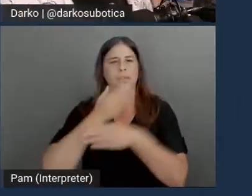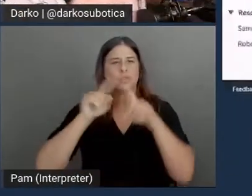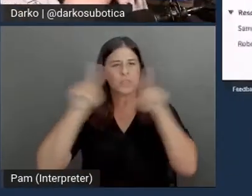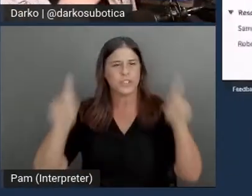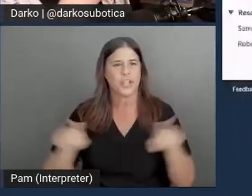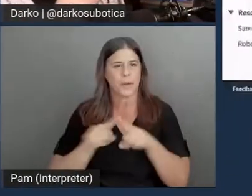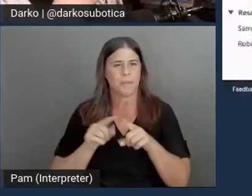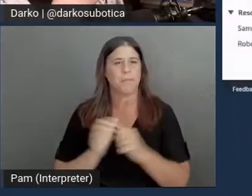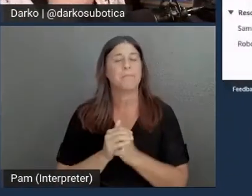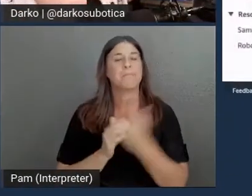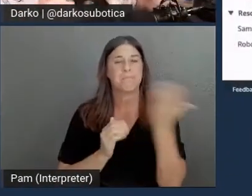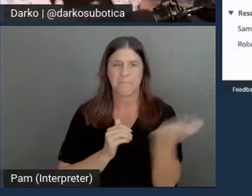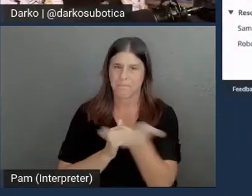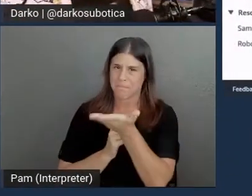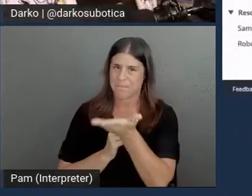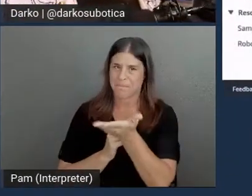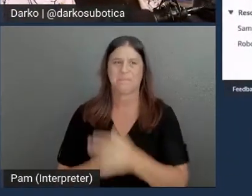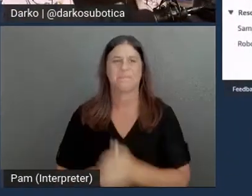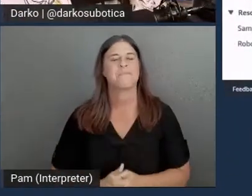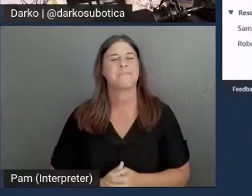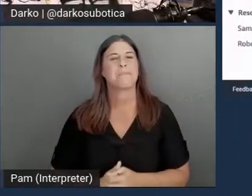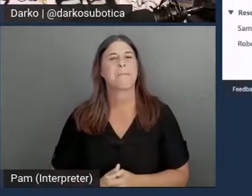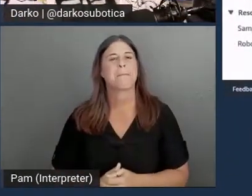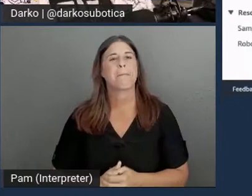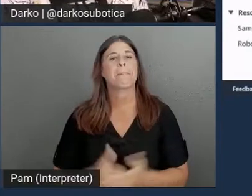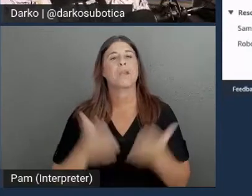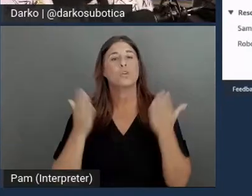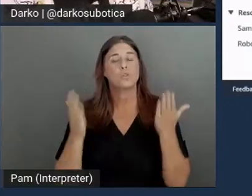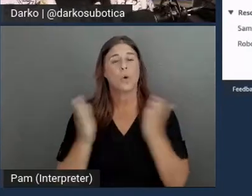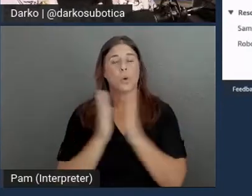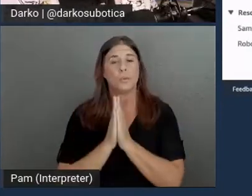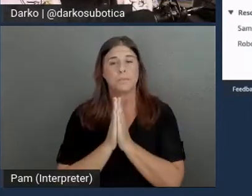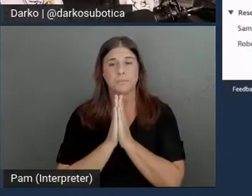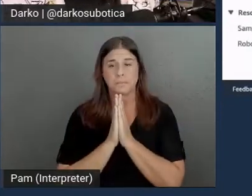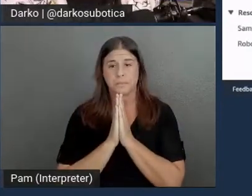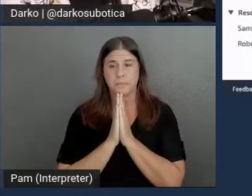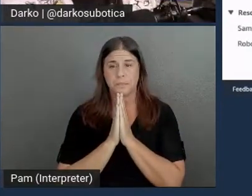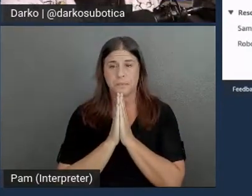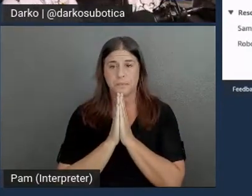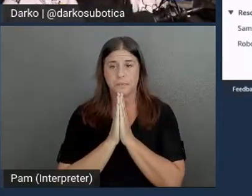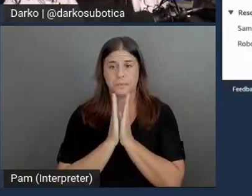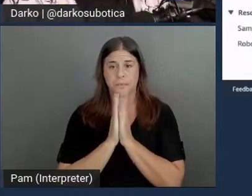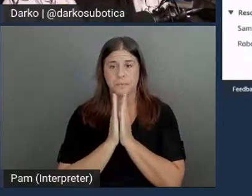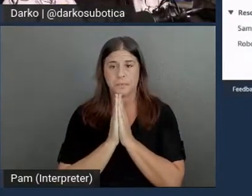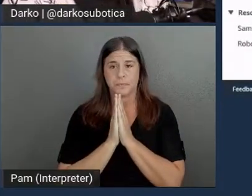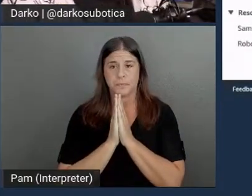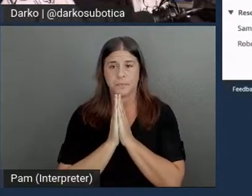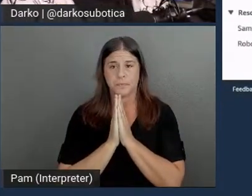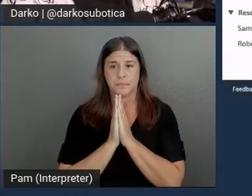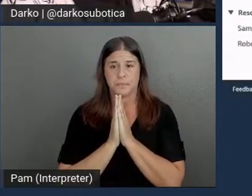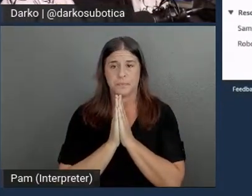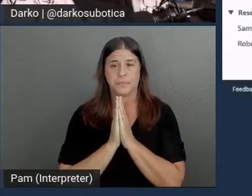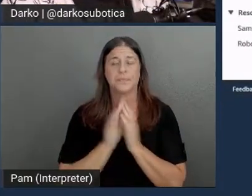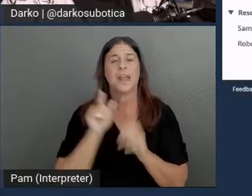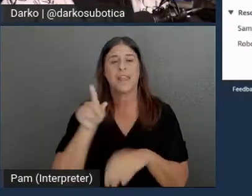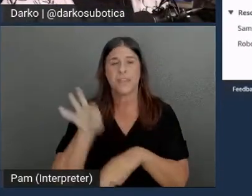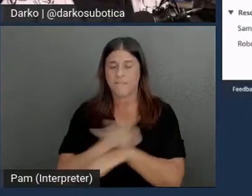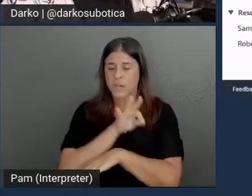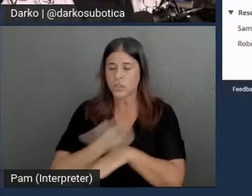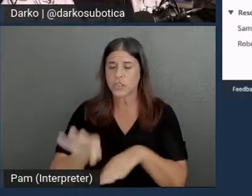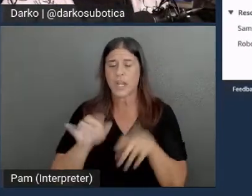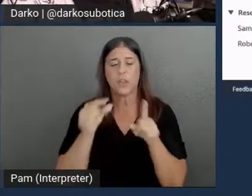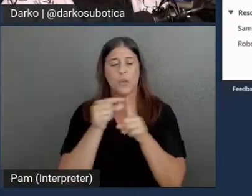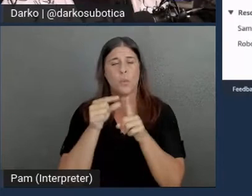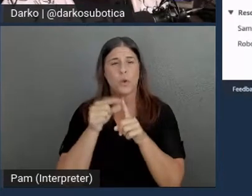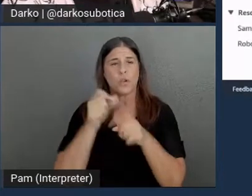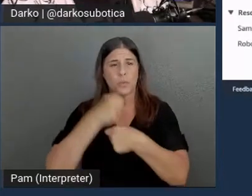Sounds good. Yeah. So functionality, as I mentioned, the worlds that we create are